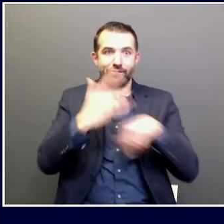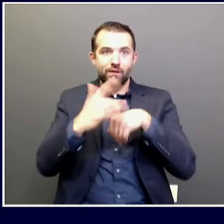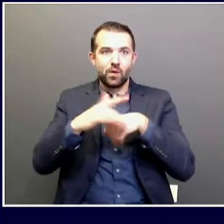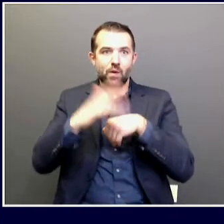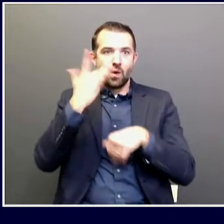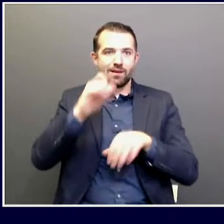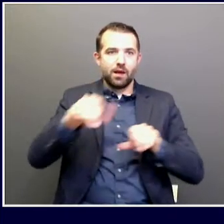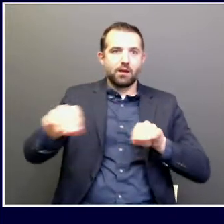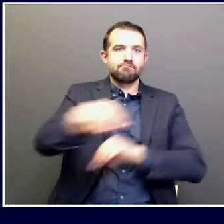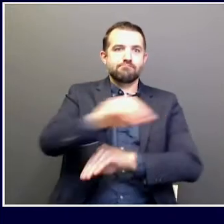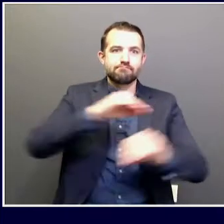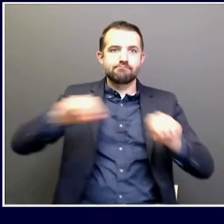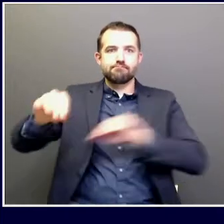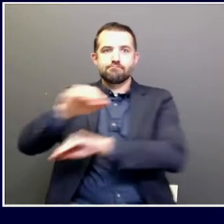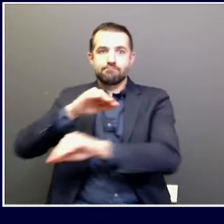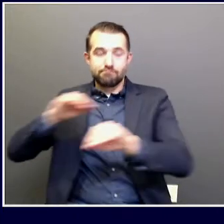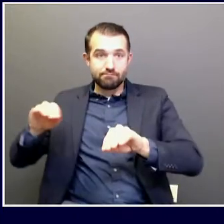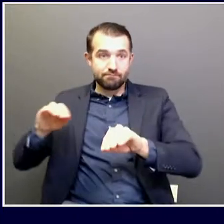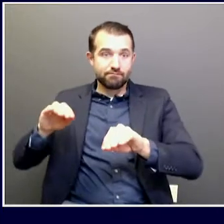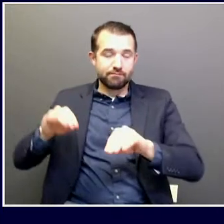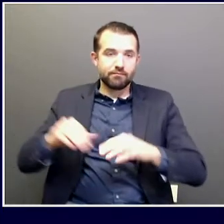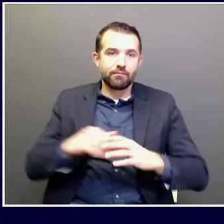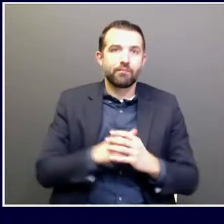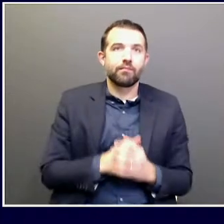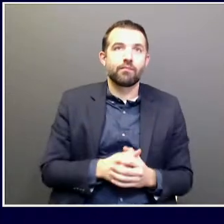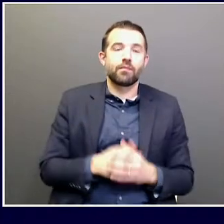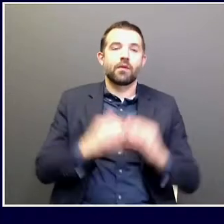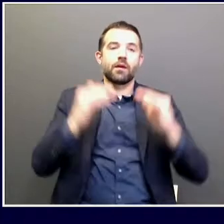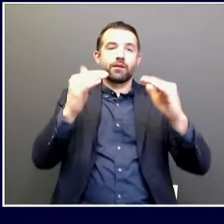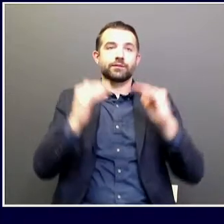Thanks, Joe. Caitlin, over to you.